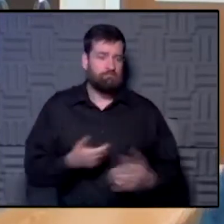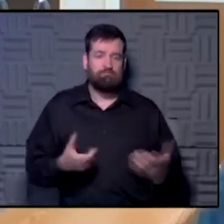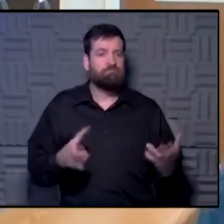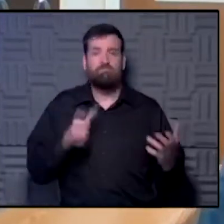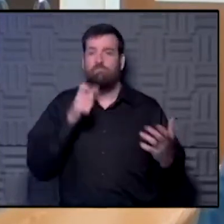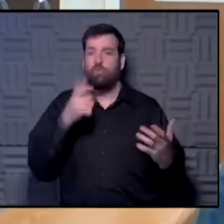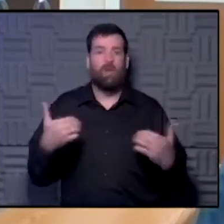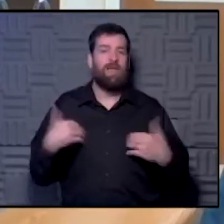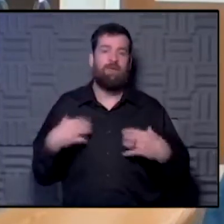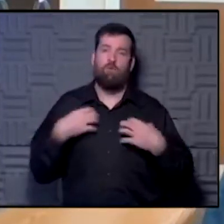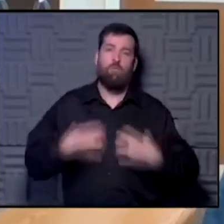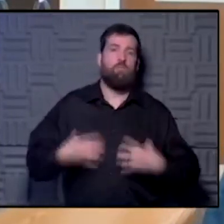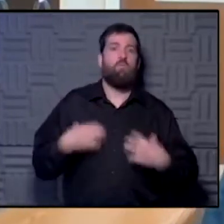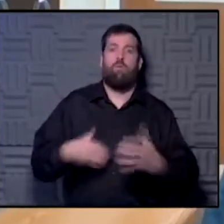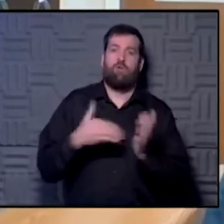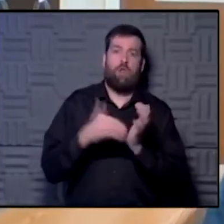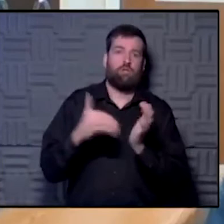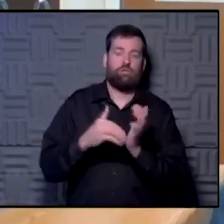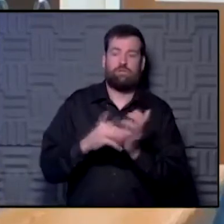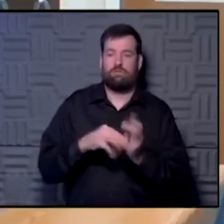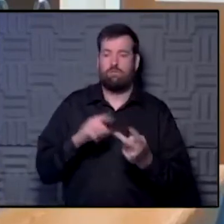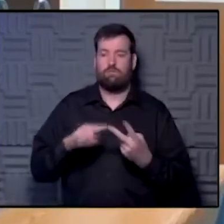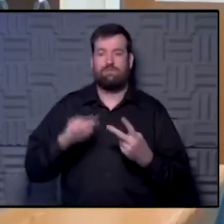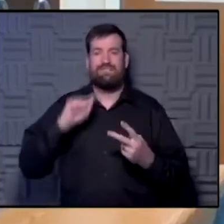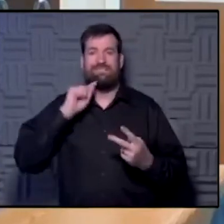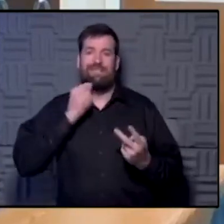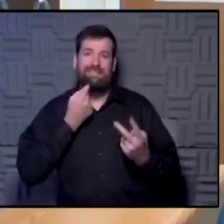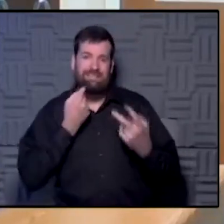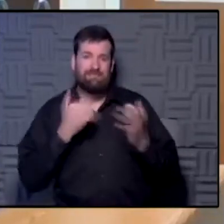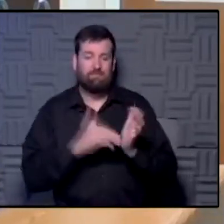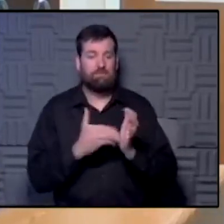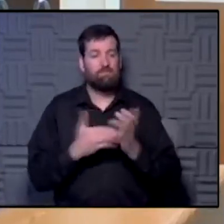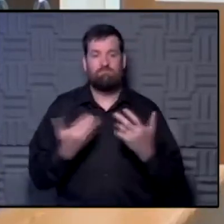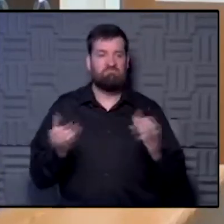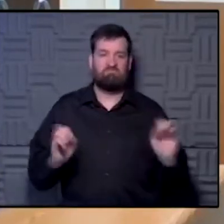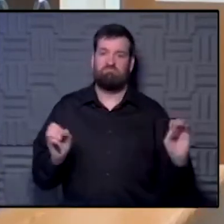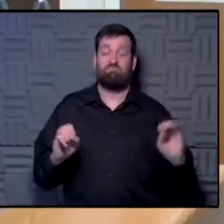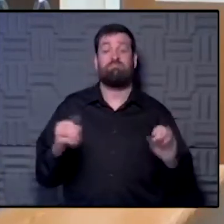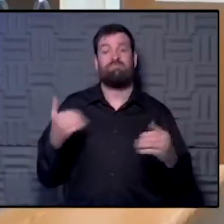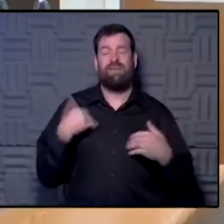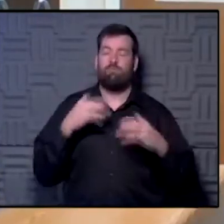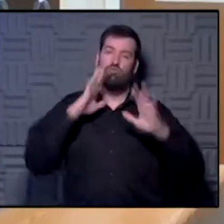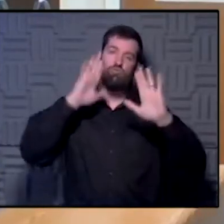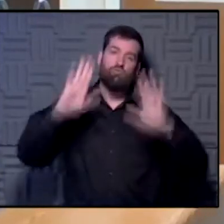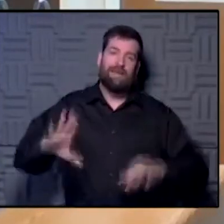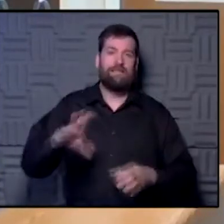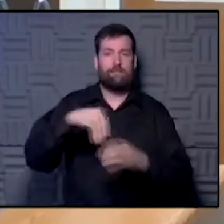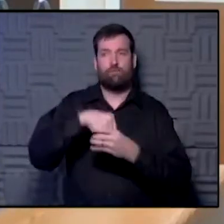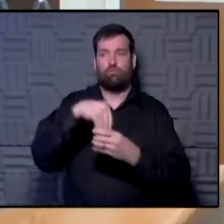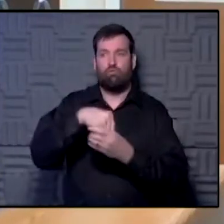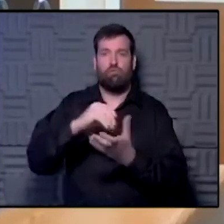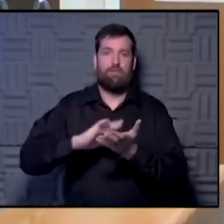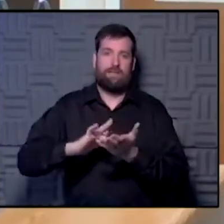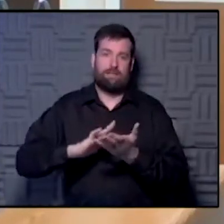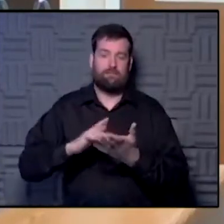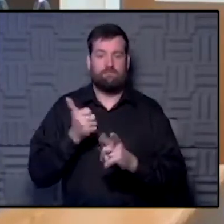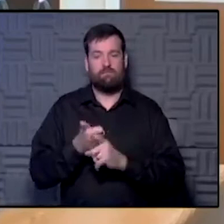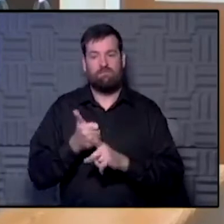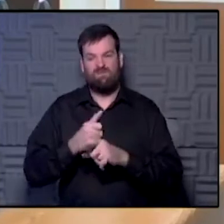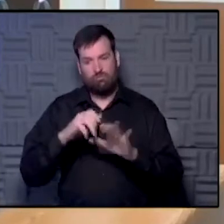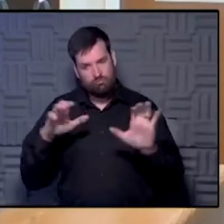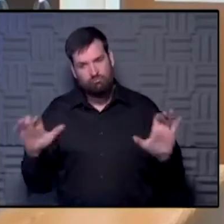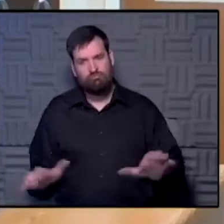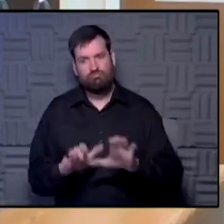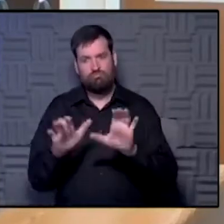pulmonologist on staff. We don't have an intensivist. We have great internal med hospitalists that do a great job handling